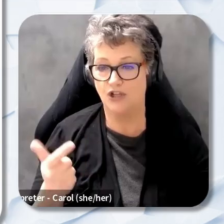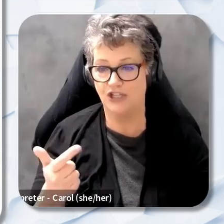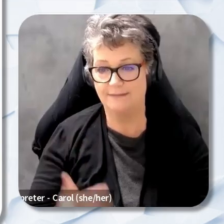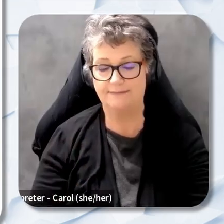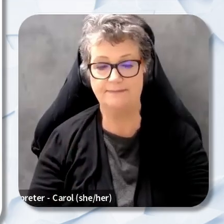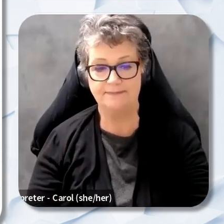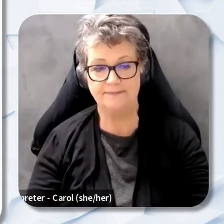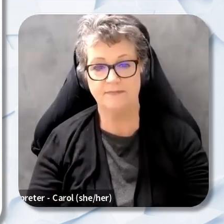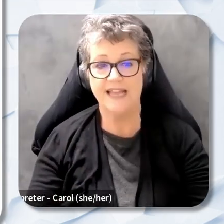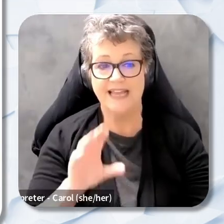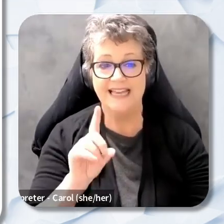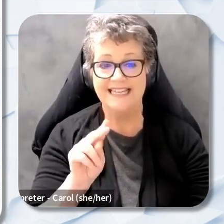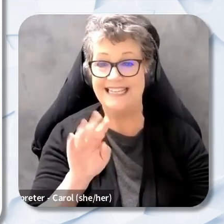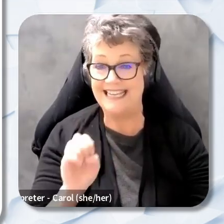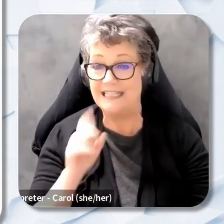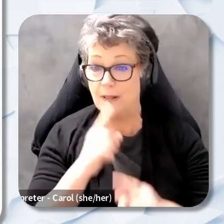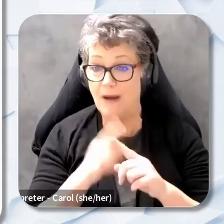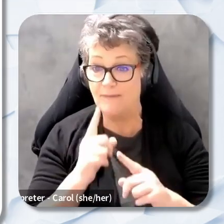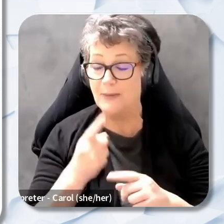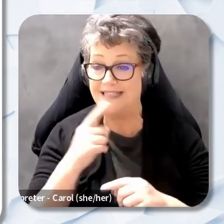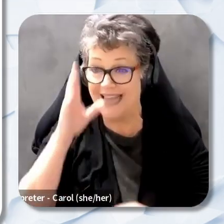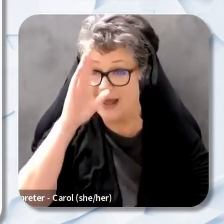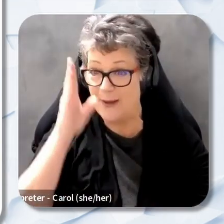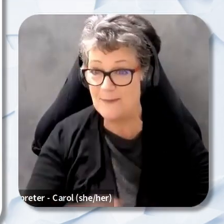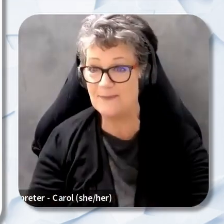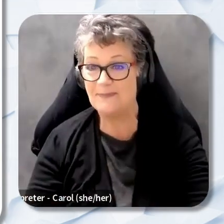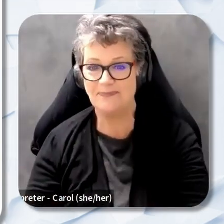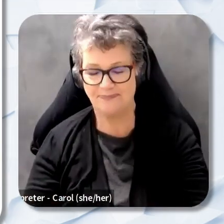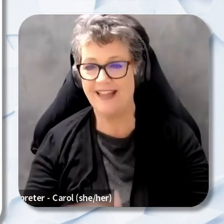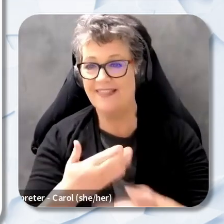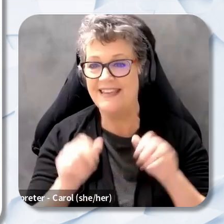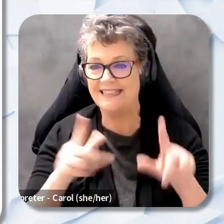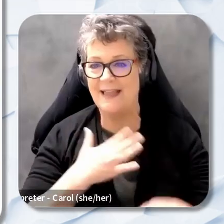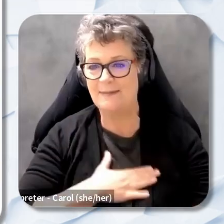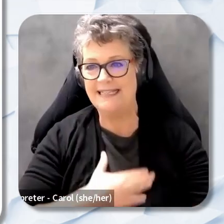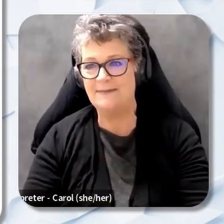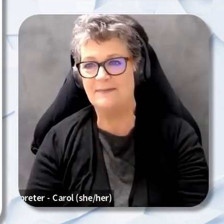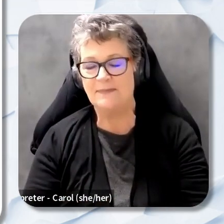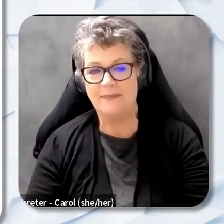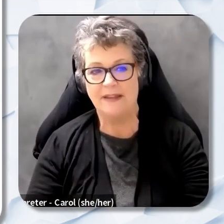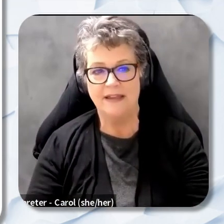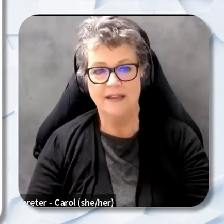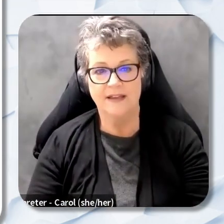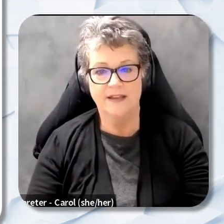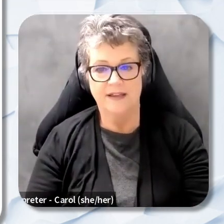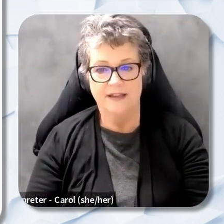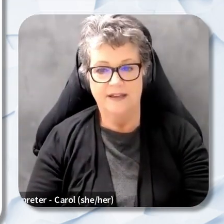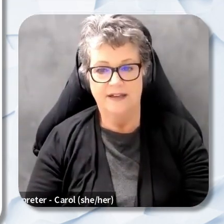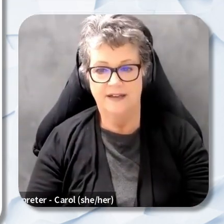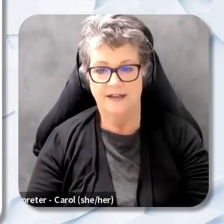aspiregion@edcoe.org. Denise, please come off mute and say hello. Next slide, please.